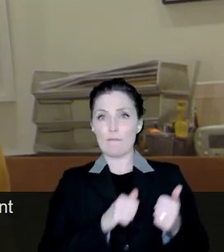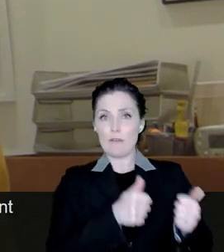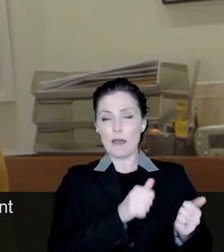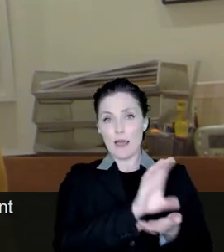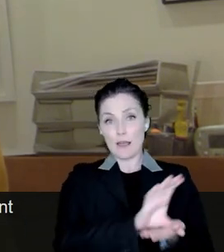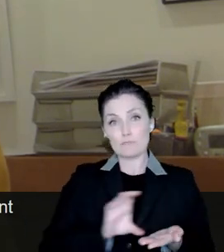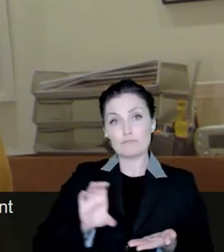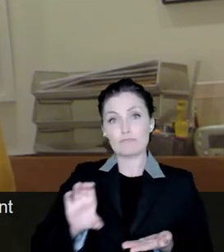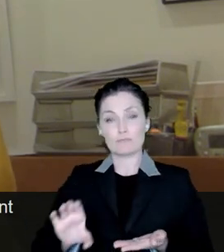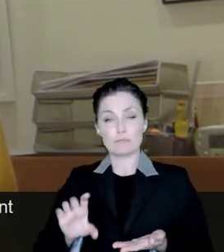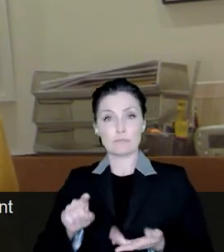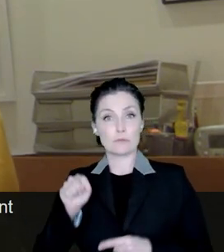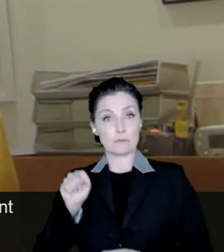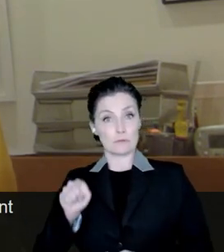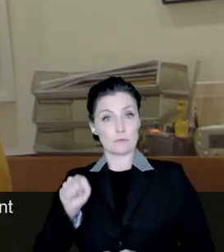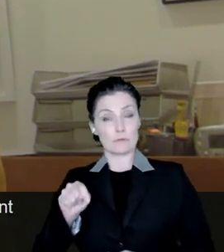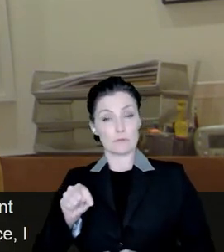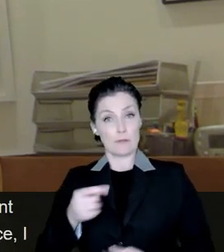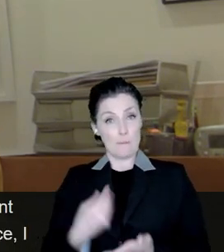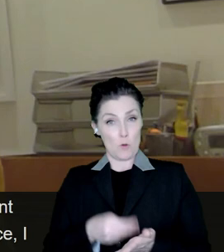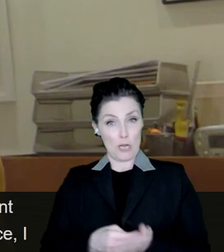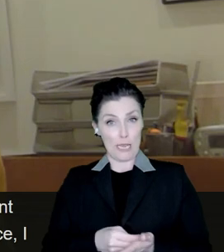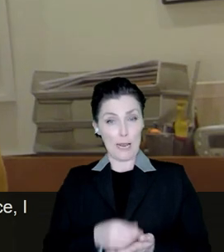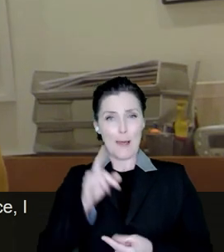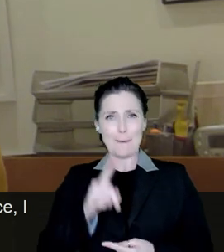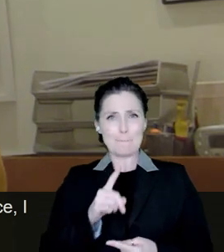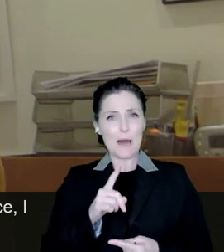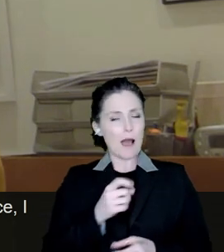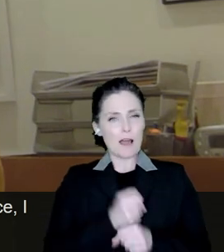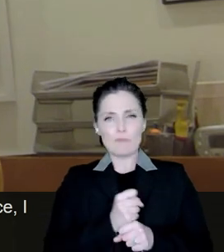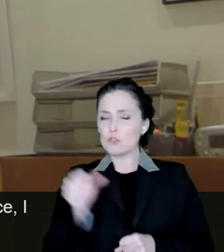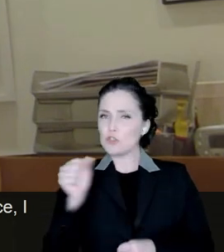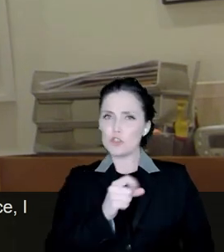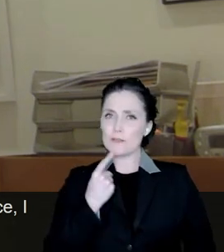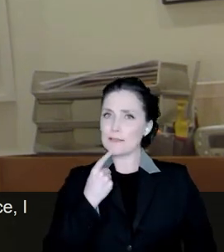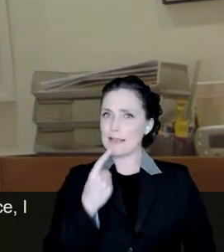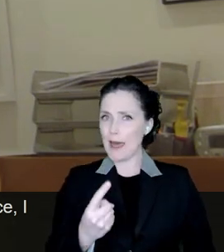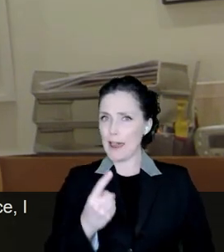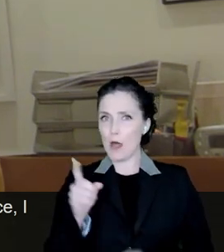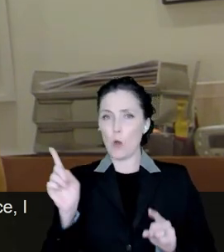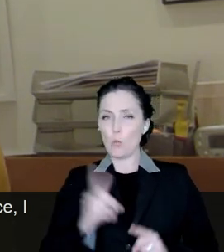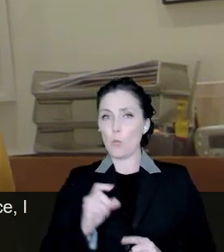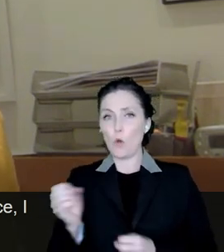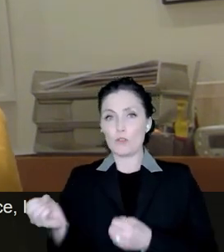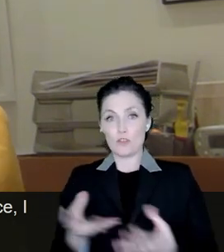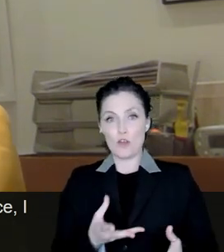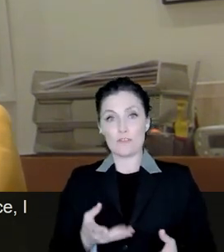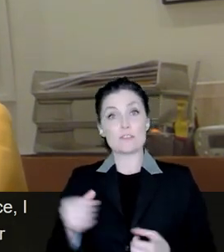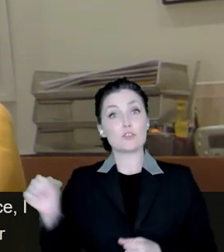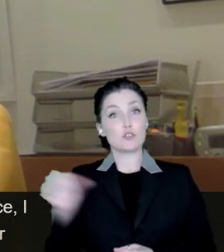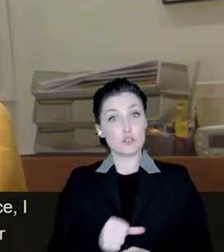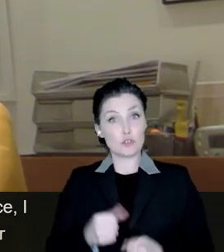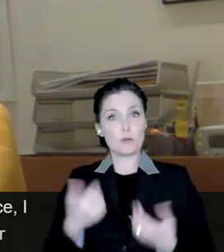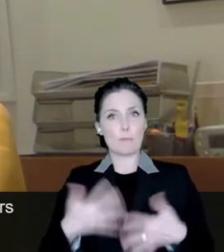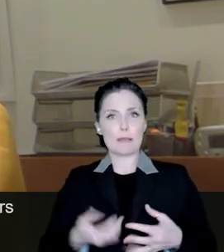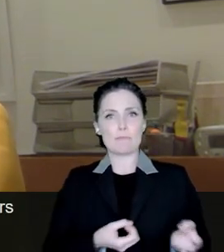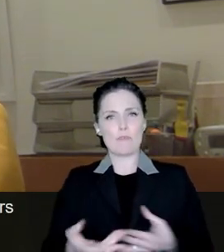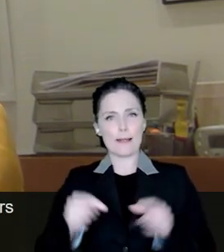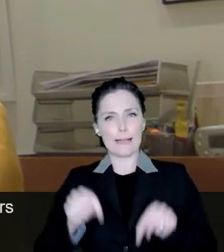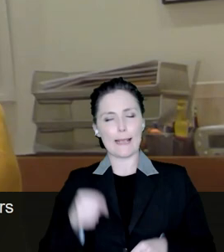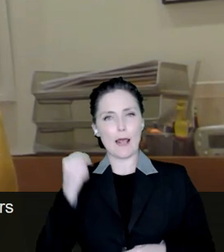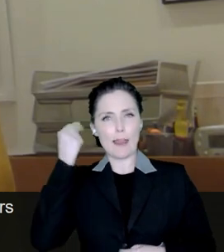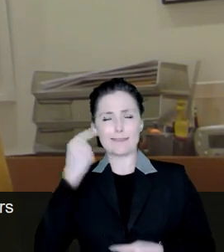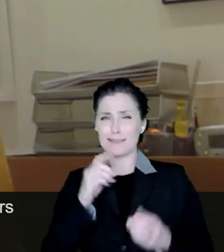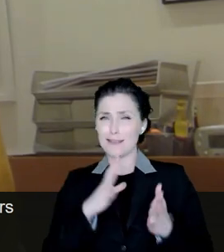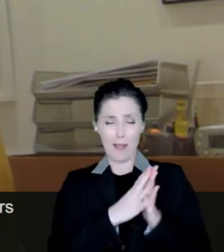the government to be dictating to us what should happen in London, what services should be provided. And the model is clearly broken. You could